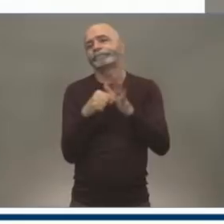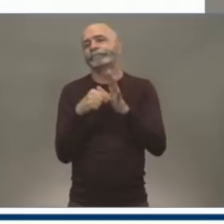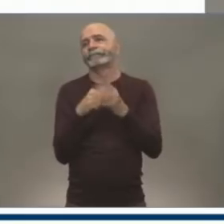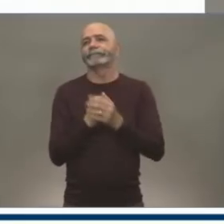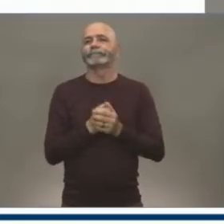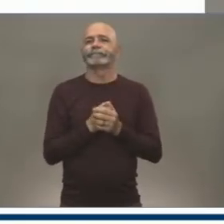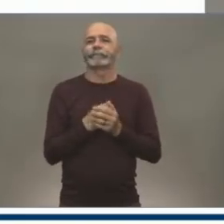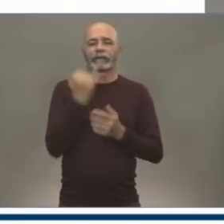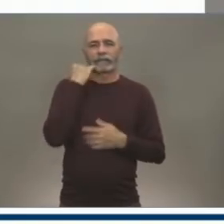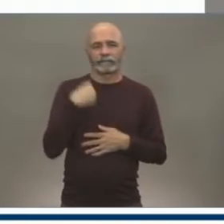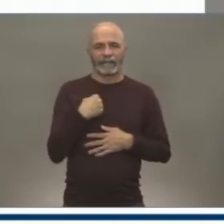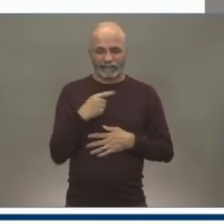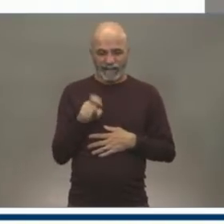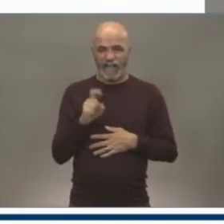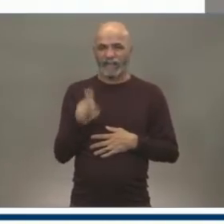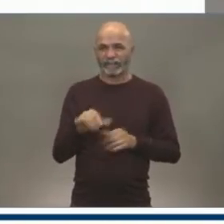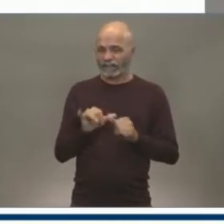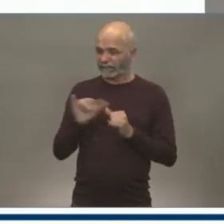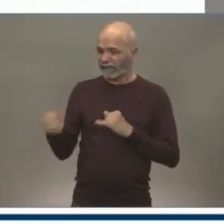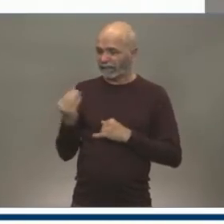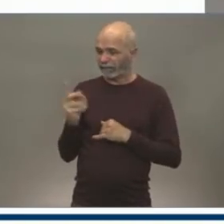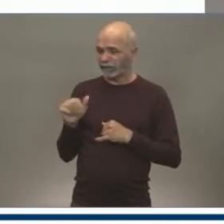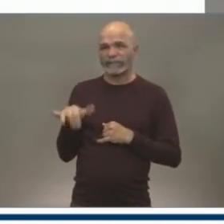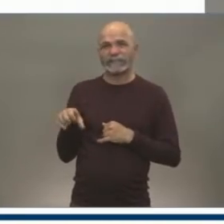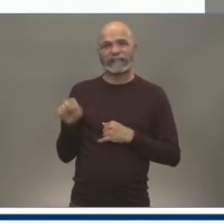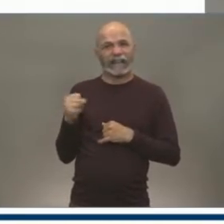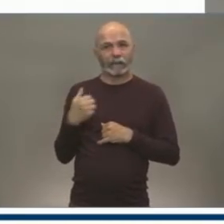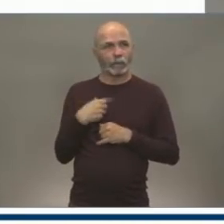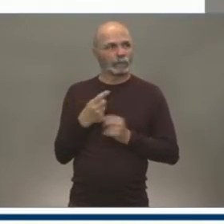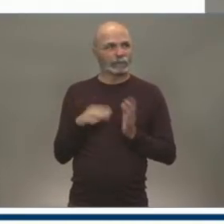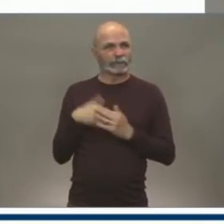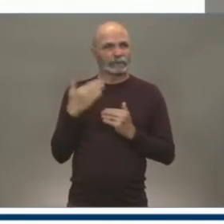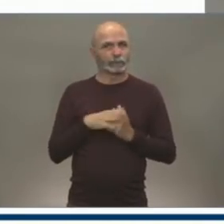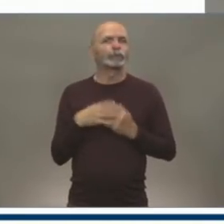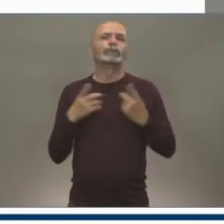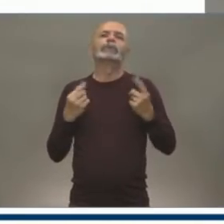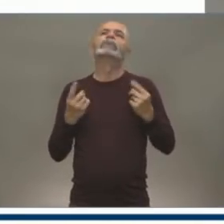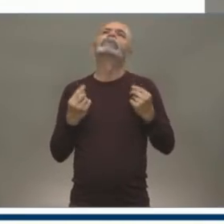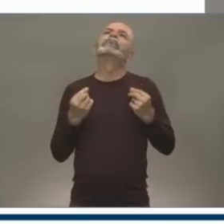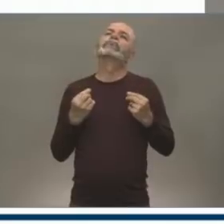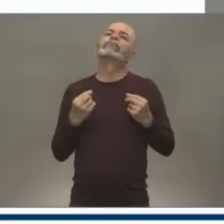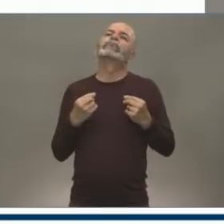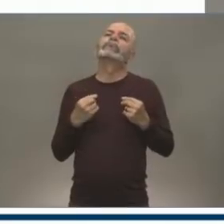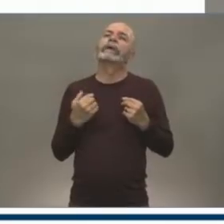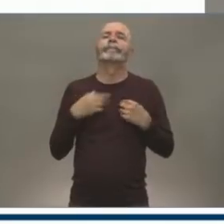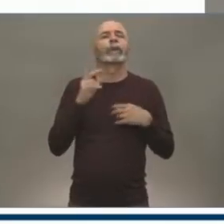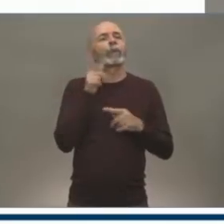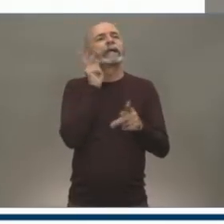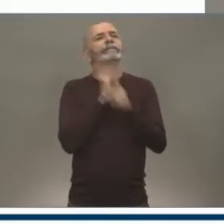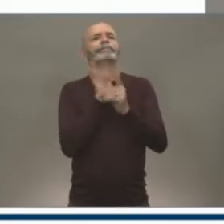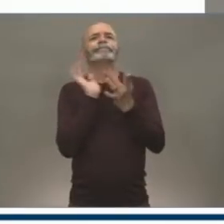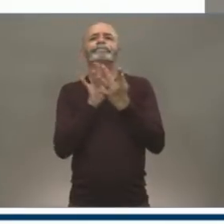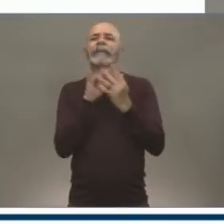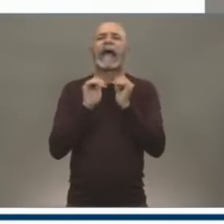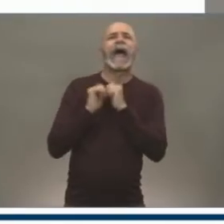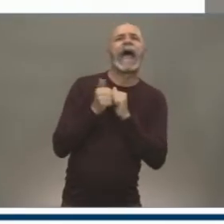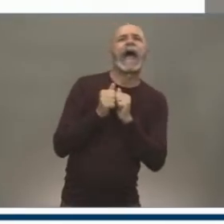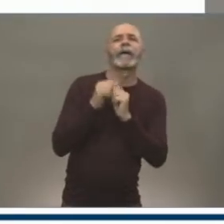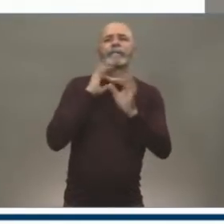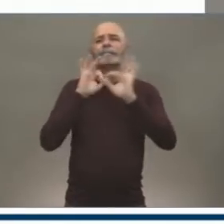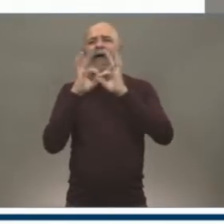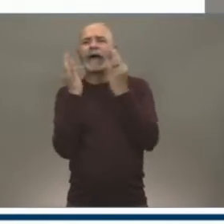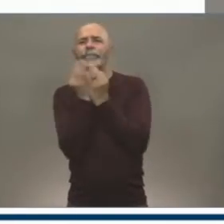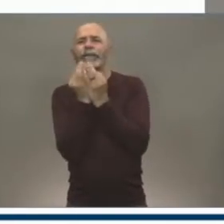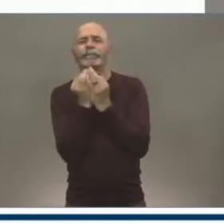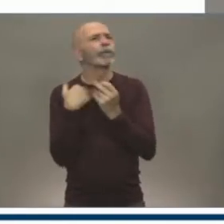to self-isolate? How can I stay connected to family and friends when I can't see them in person? What do I do if schools or daycares